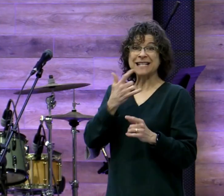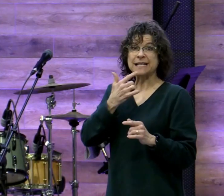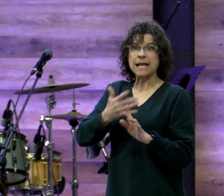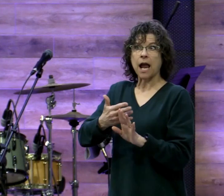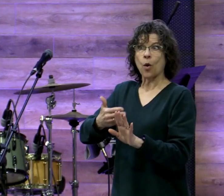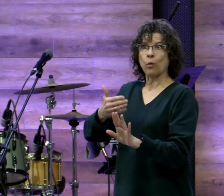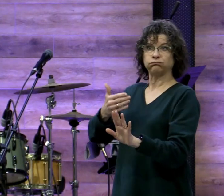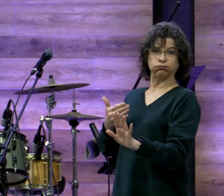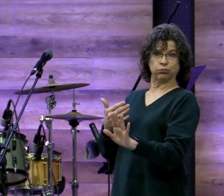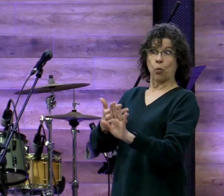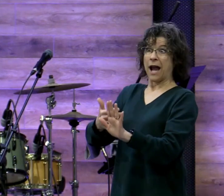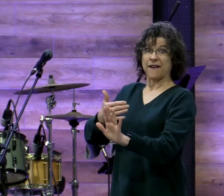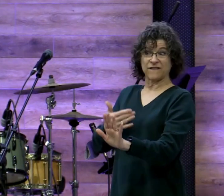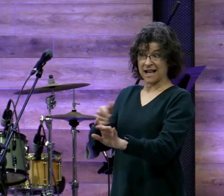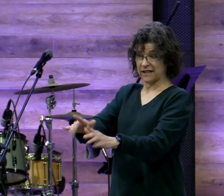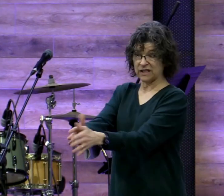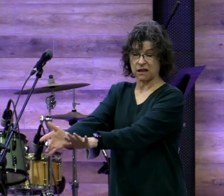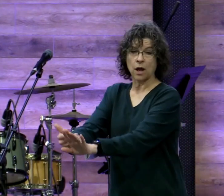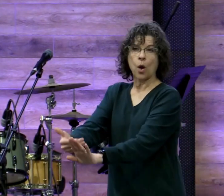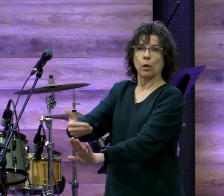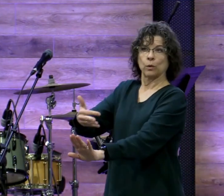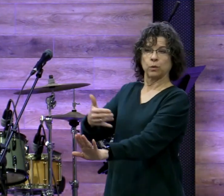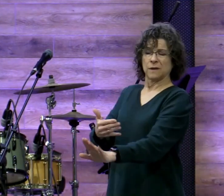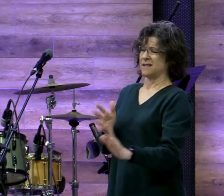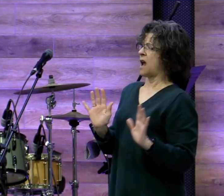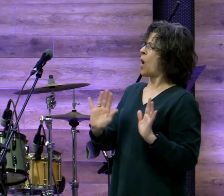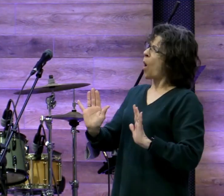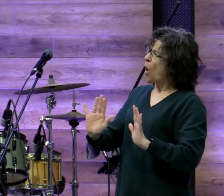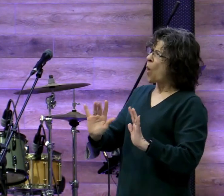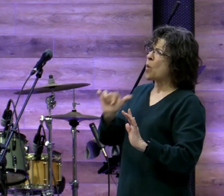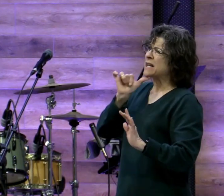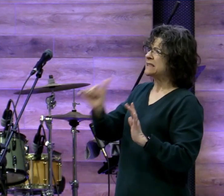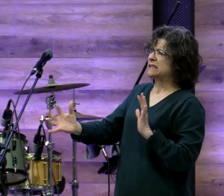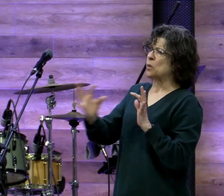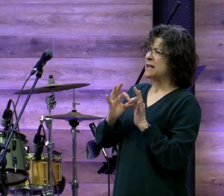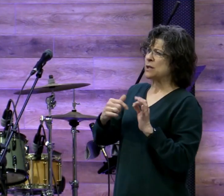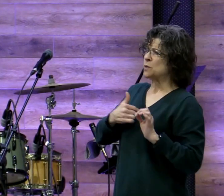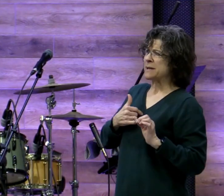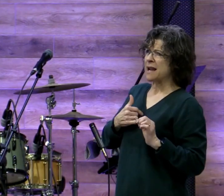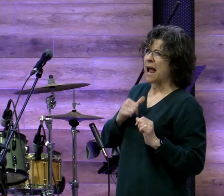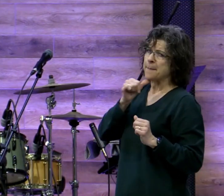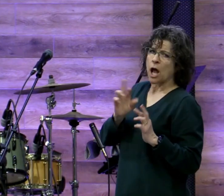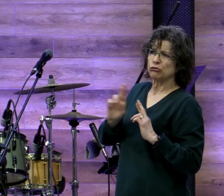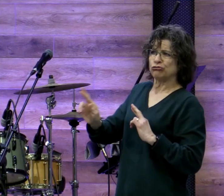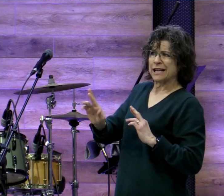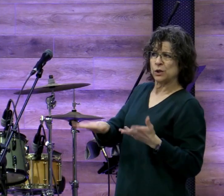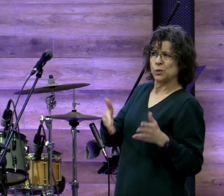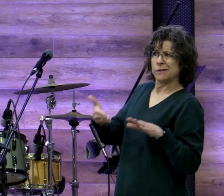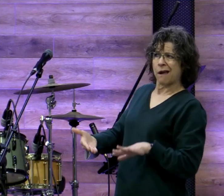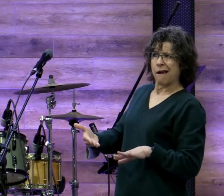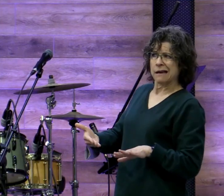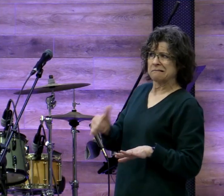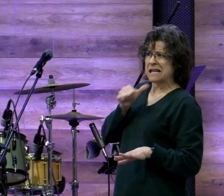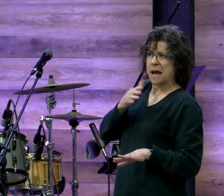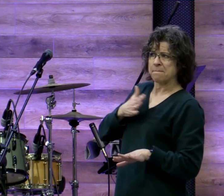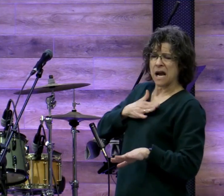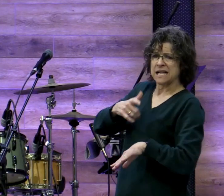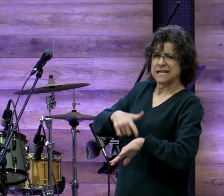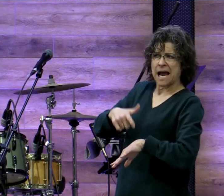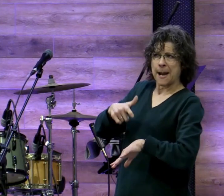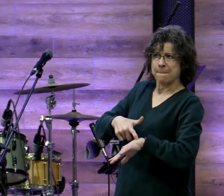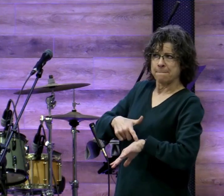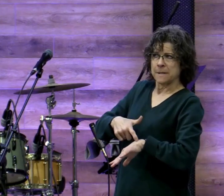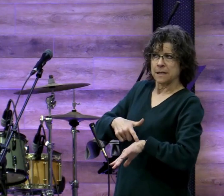run out of wine is, "What's that have to do with me? I'm not ready to die yet. Or what you're asking of me is going to put